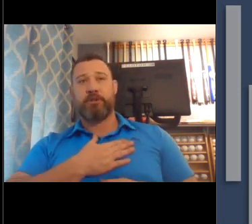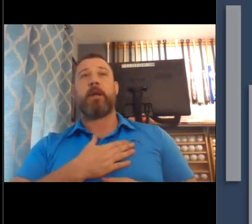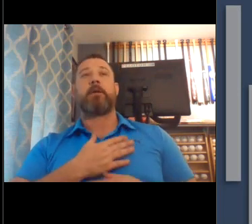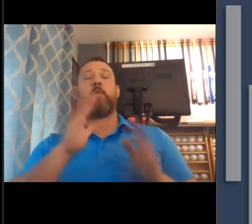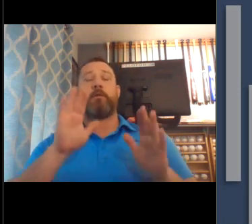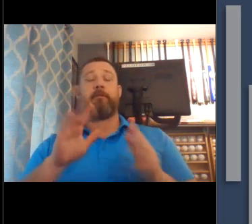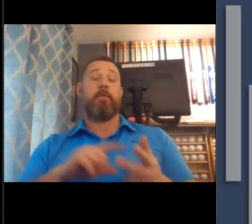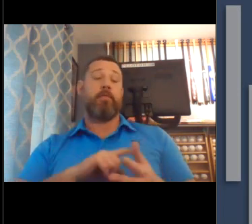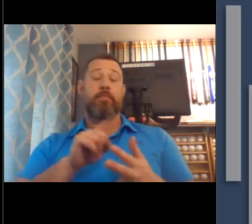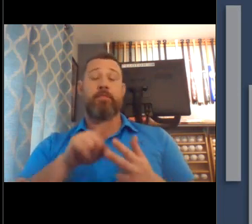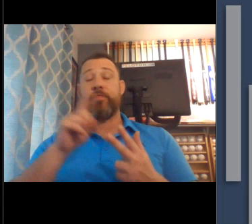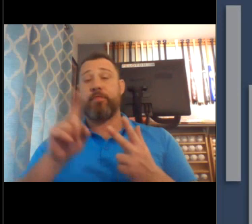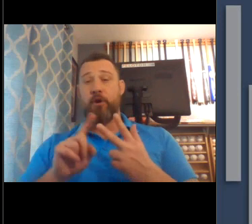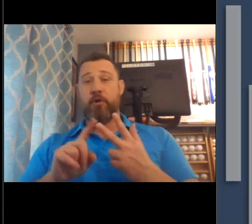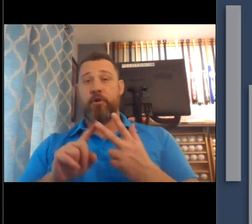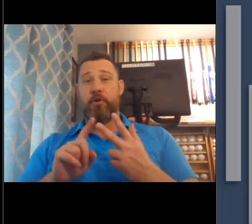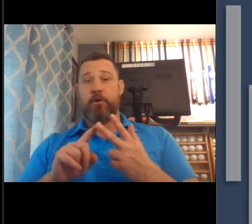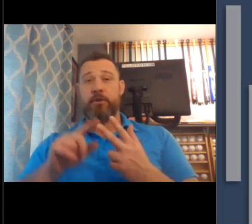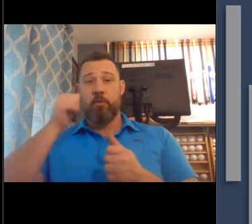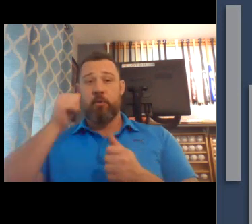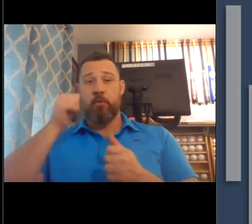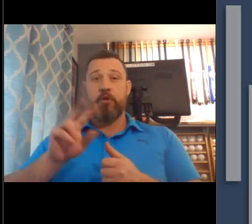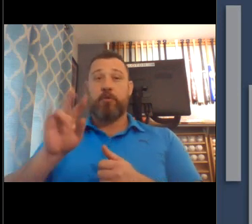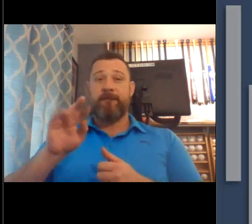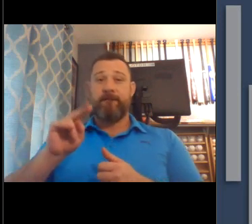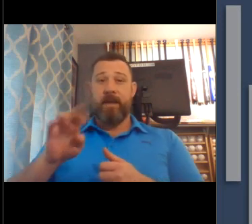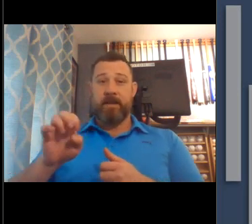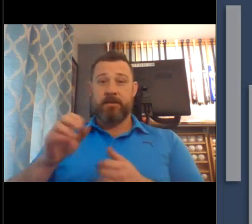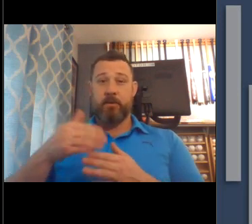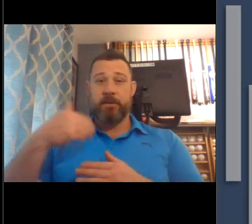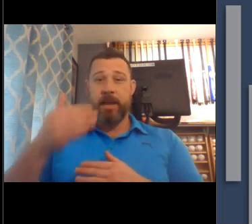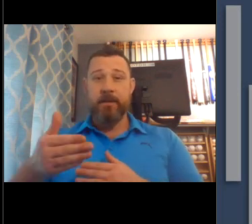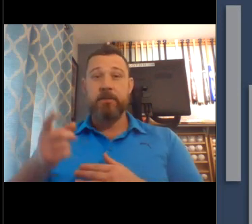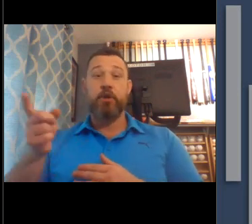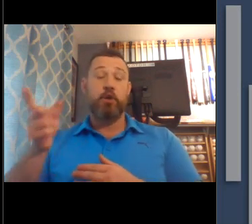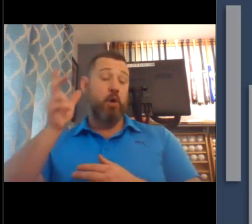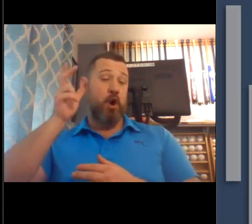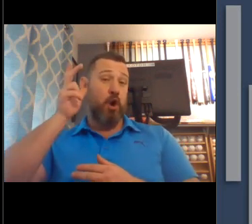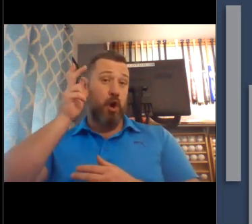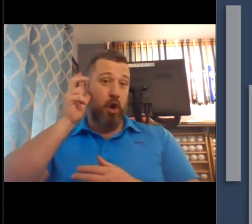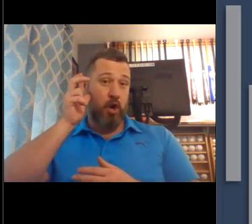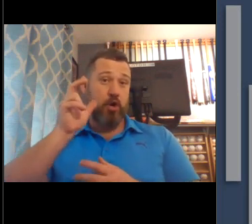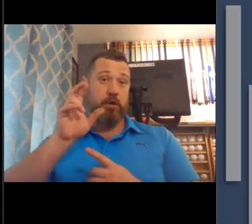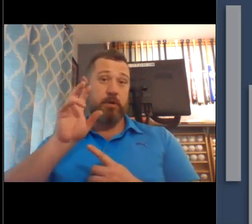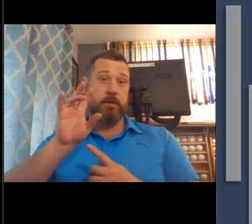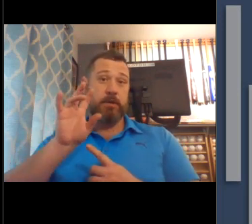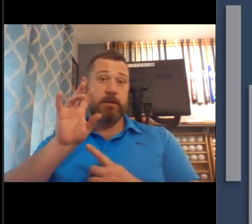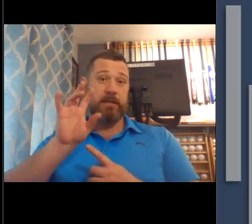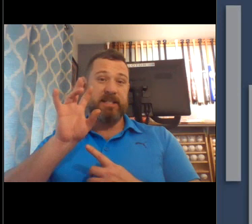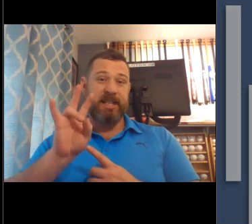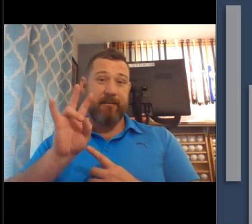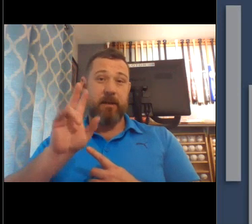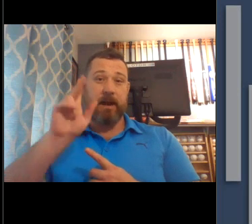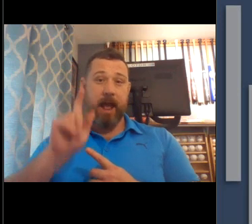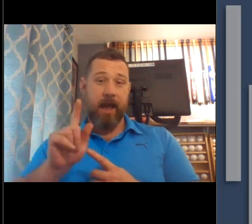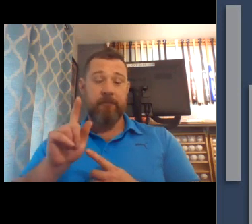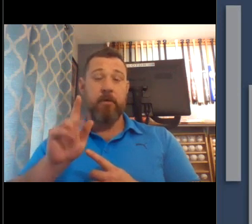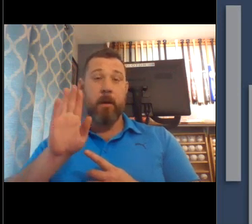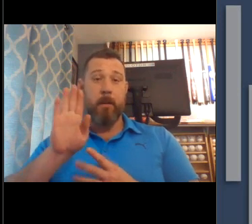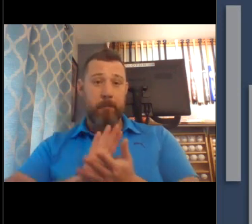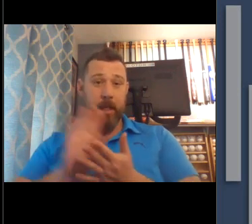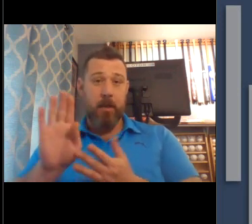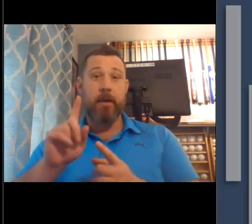a reminder to Vince Mamano, who is next. Vince, you heard $7.5 billion from the federal government. So